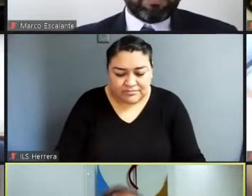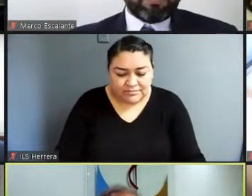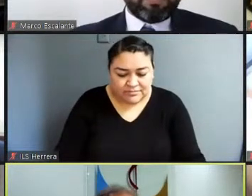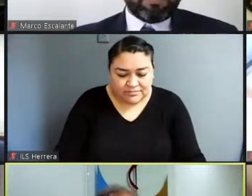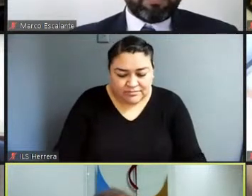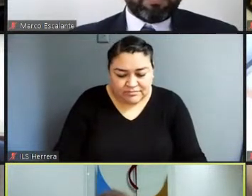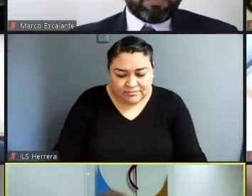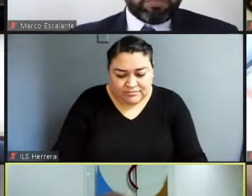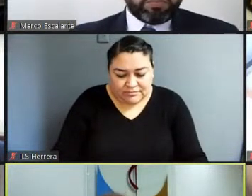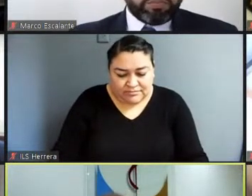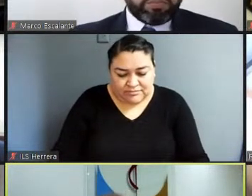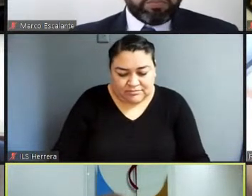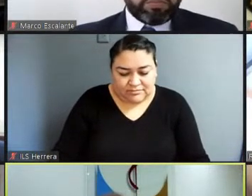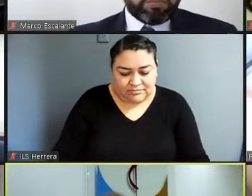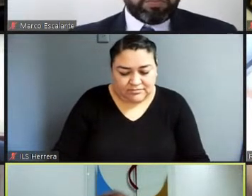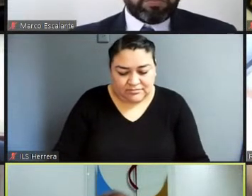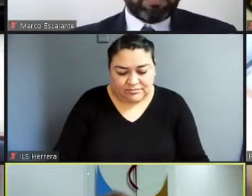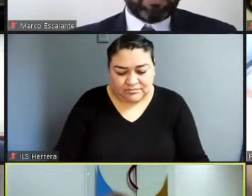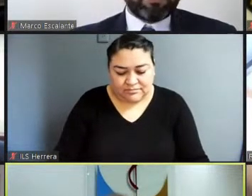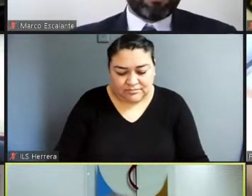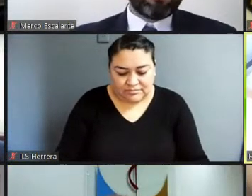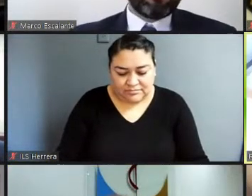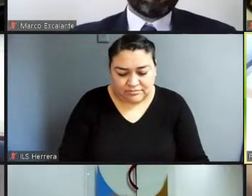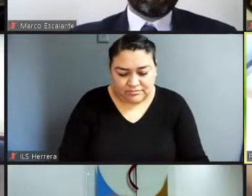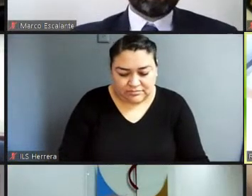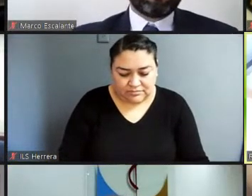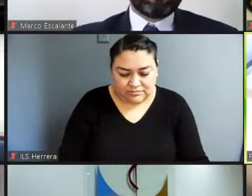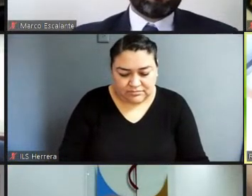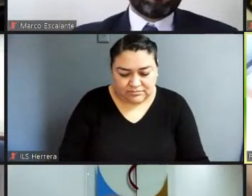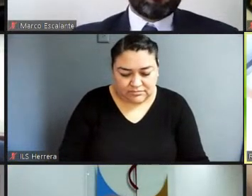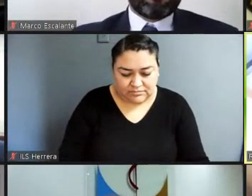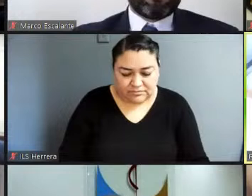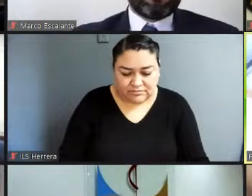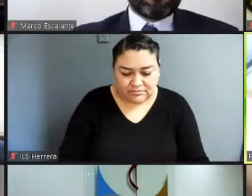Tirado, this is a question directed to you.